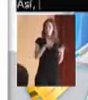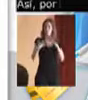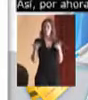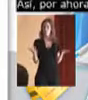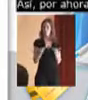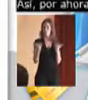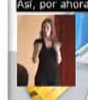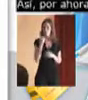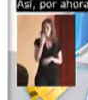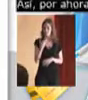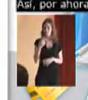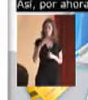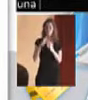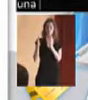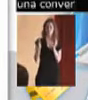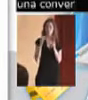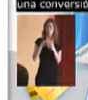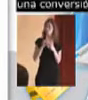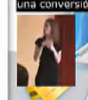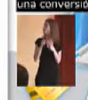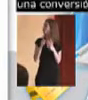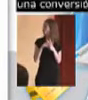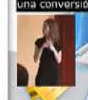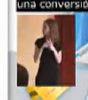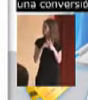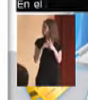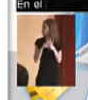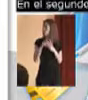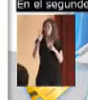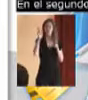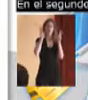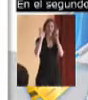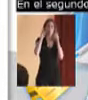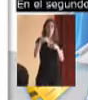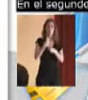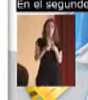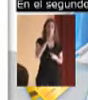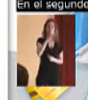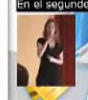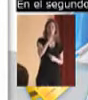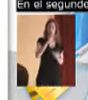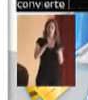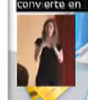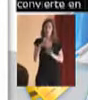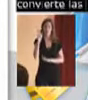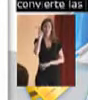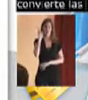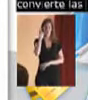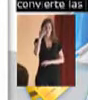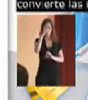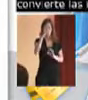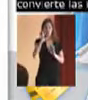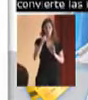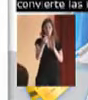rather light conversion. The second block is a sonification, converting the image of